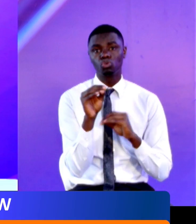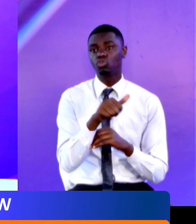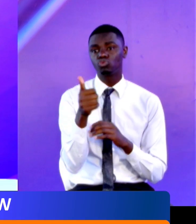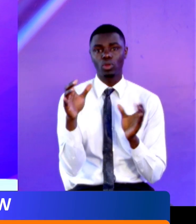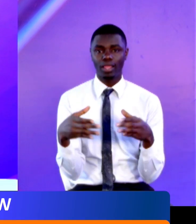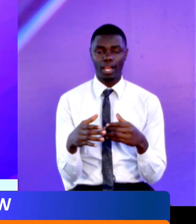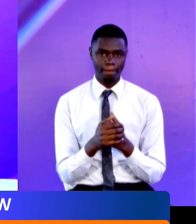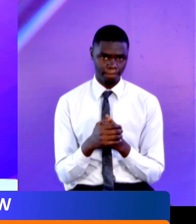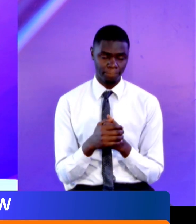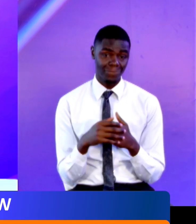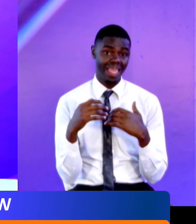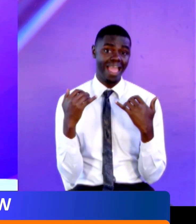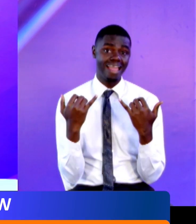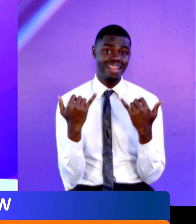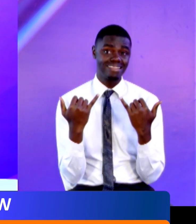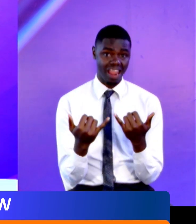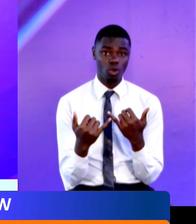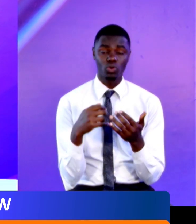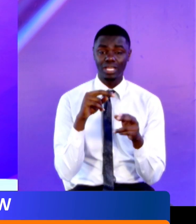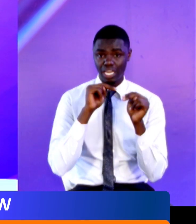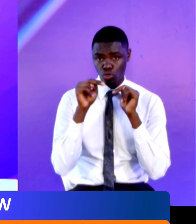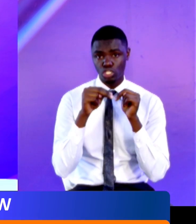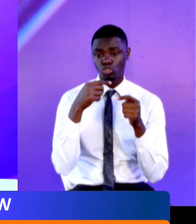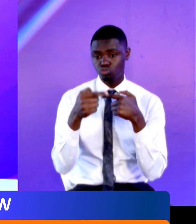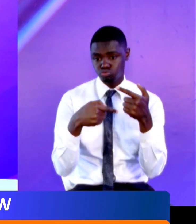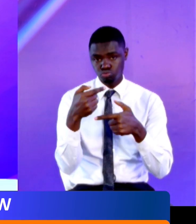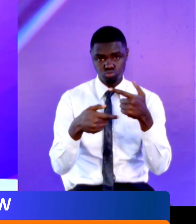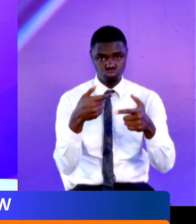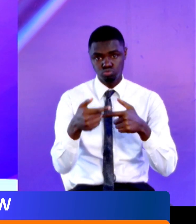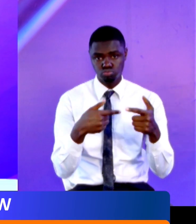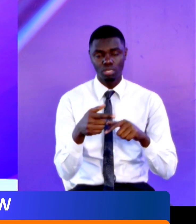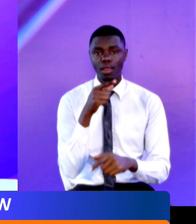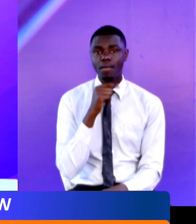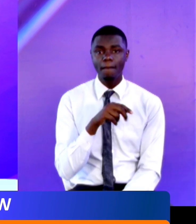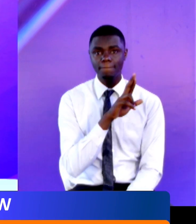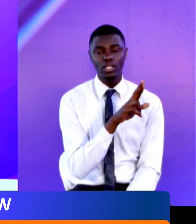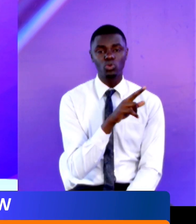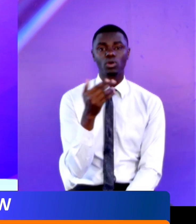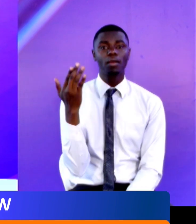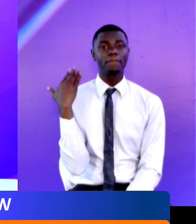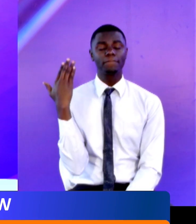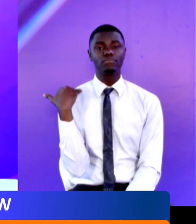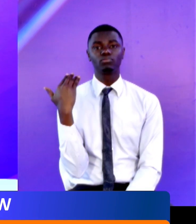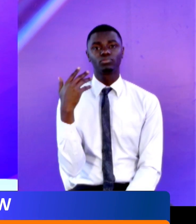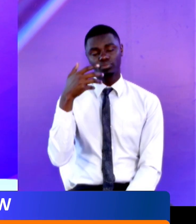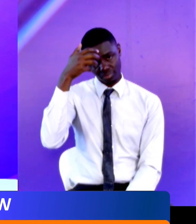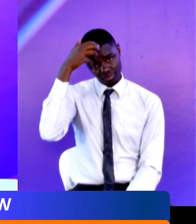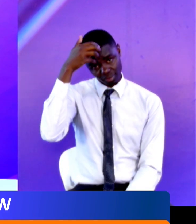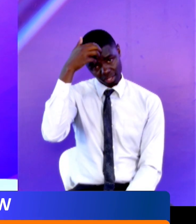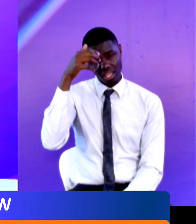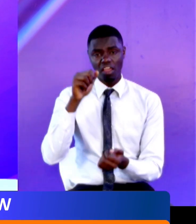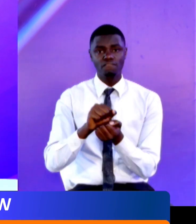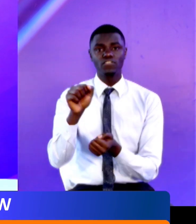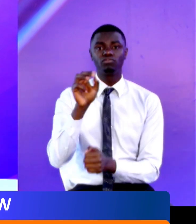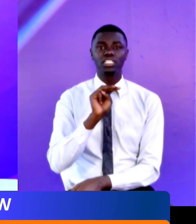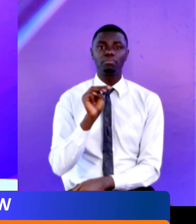club. Now, negotiations are continuing between the two clubs, with Manchester United initially valuing Garnacho at around 15